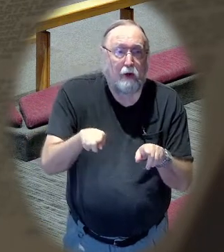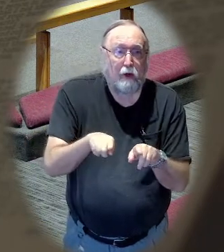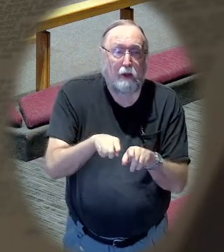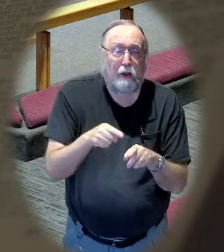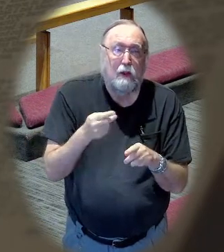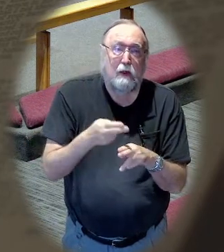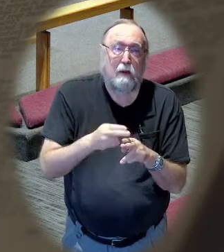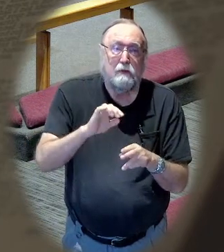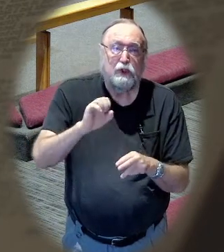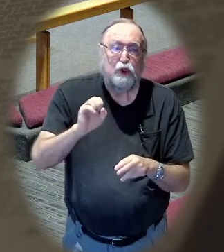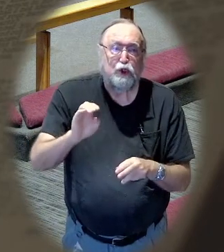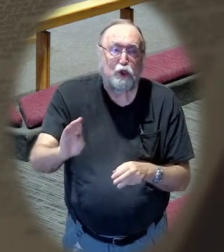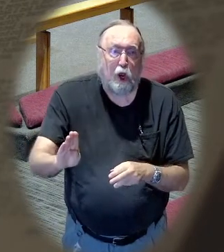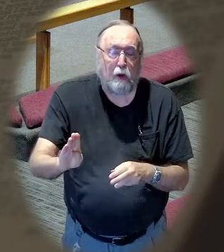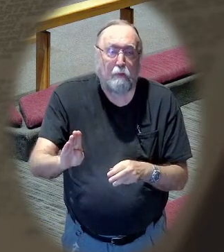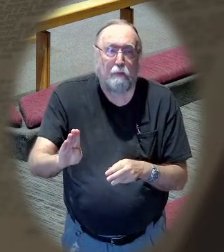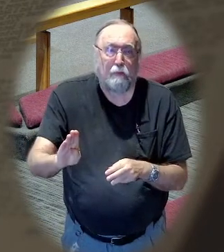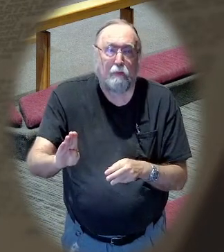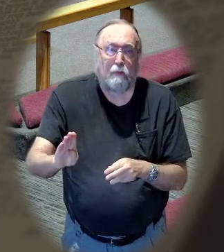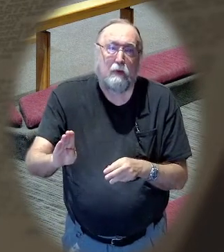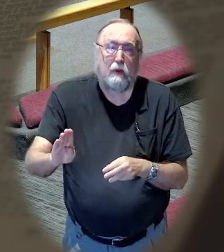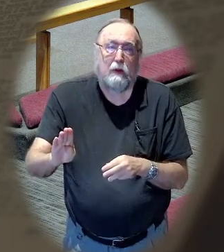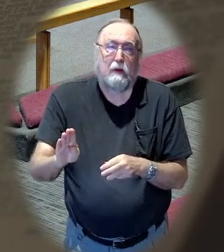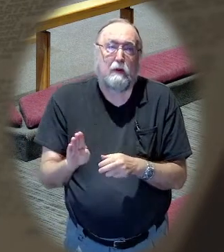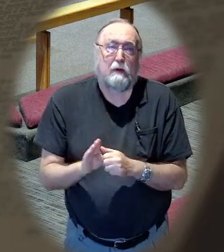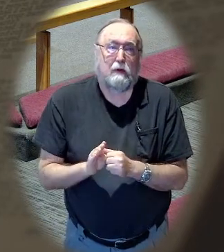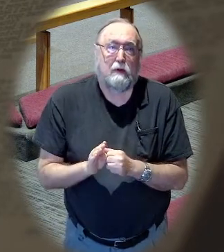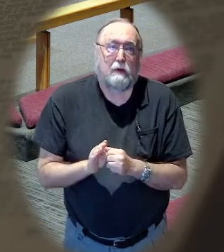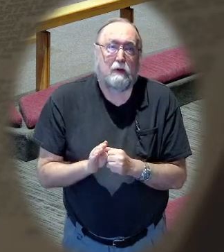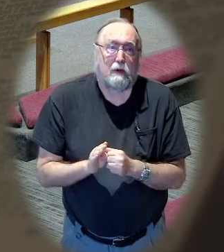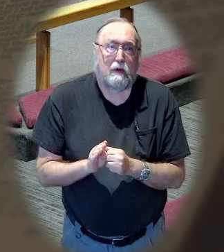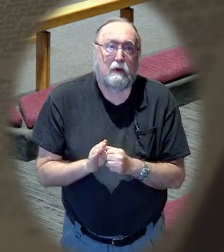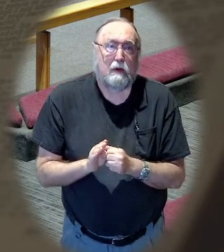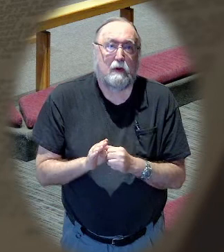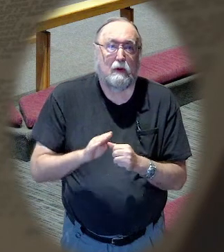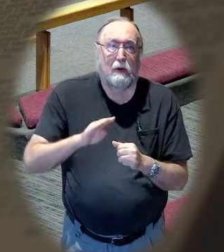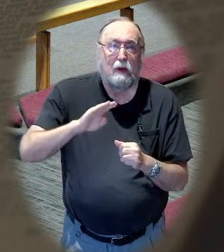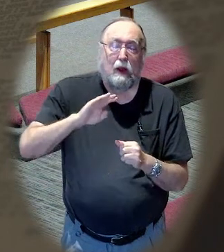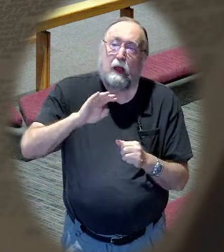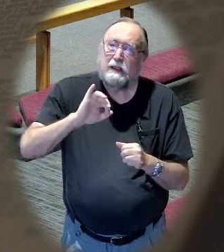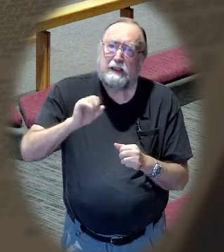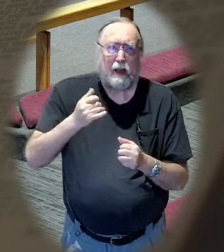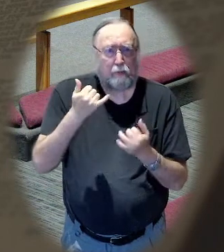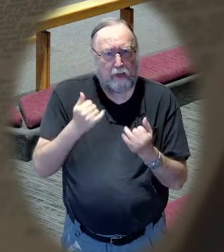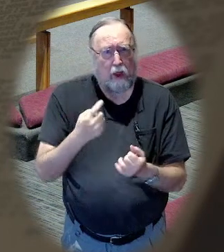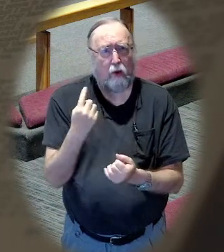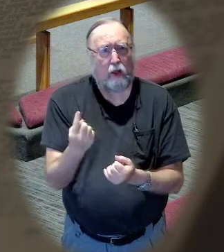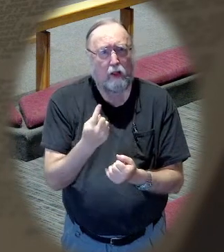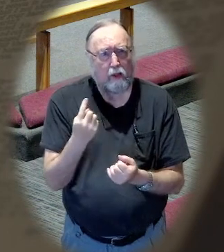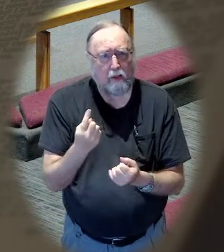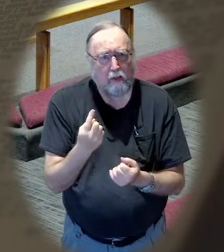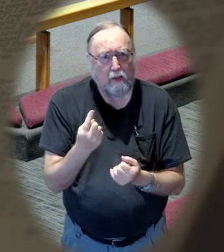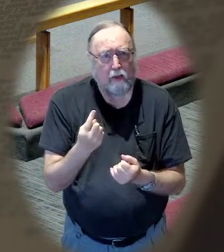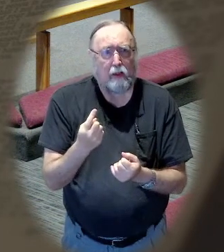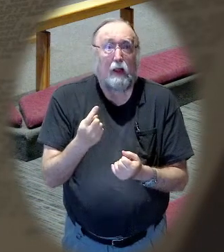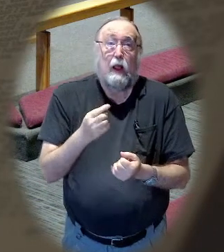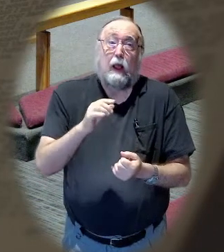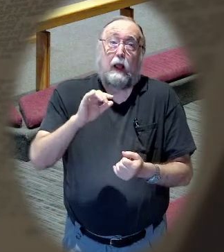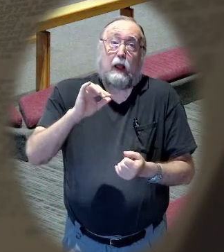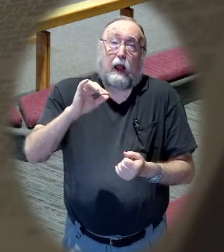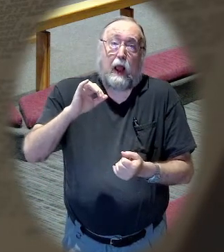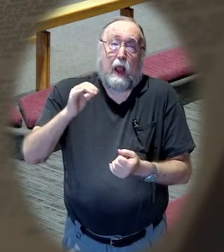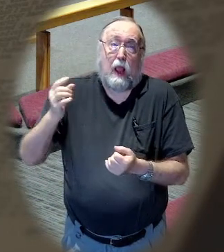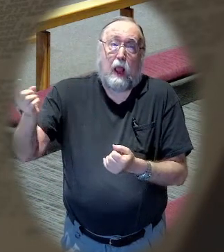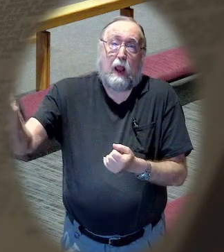them and sent them across the stream and everything else that he had. And Jacob was left alone. And a man wrestled with him until